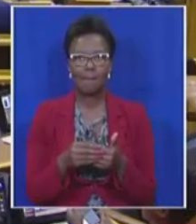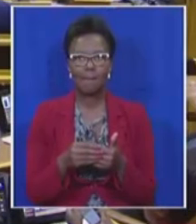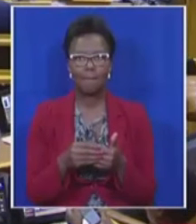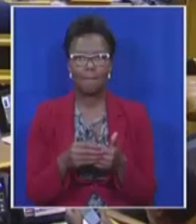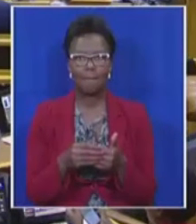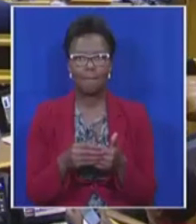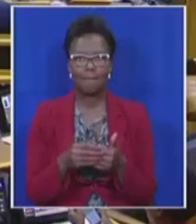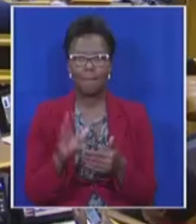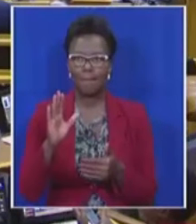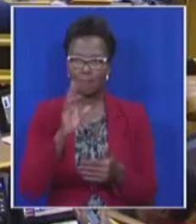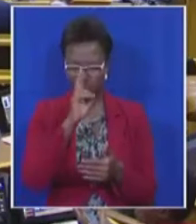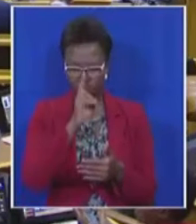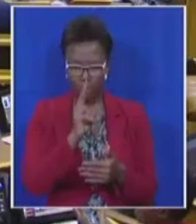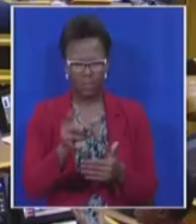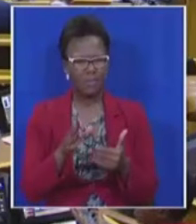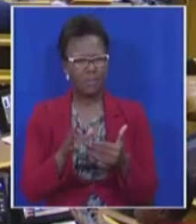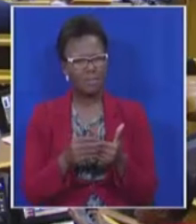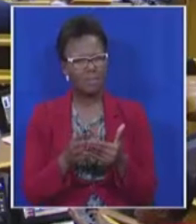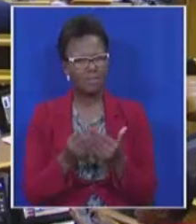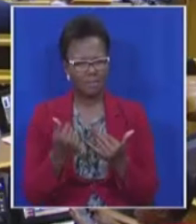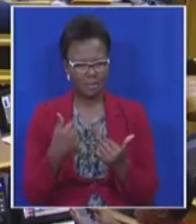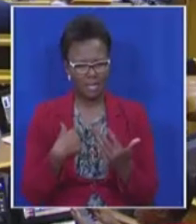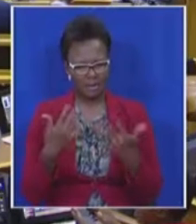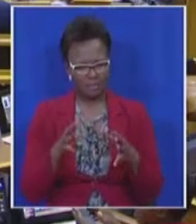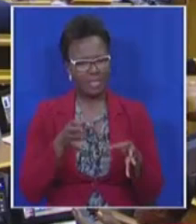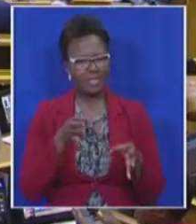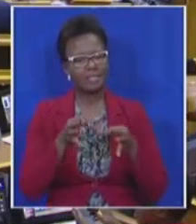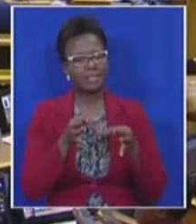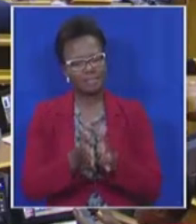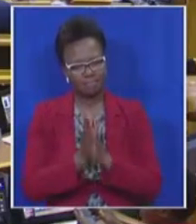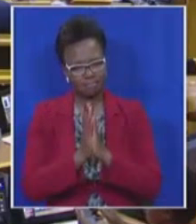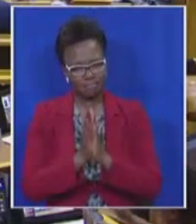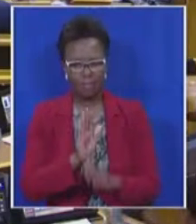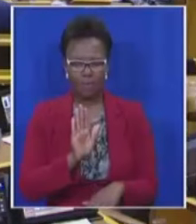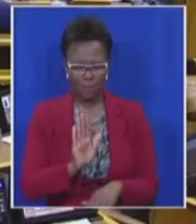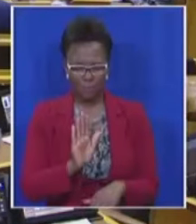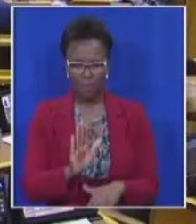Honourable Member, I have indicated to you my request to you.